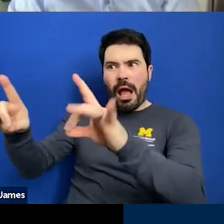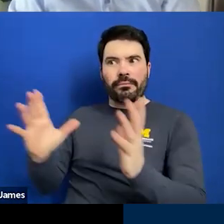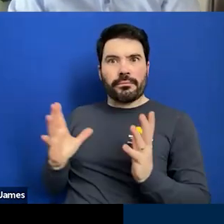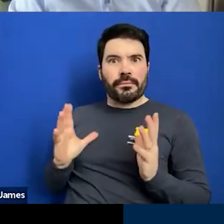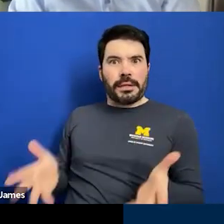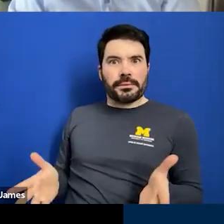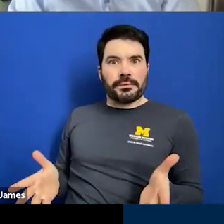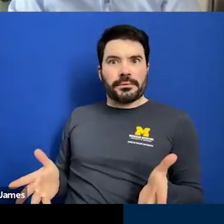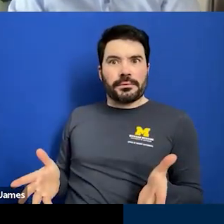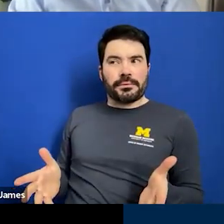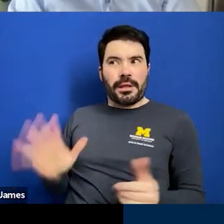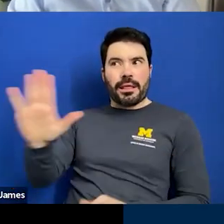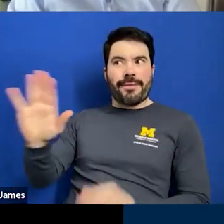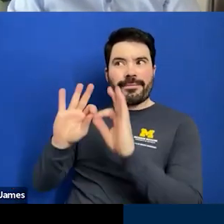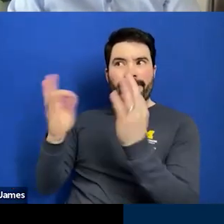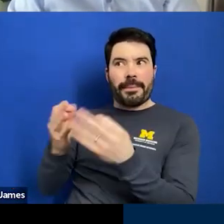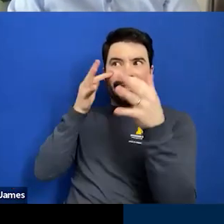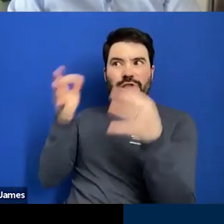that's that family's decision.